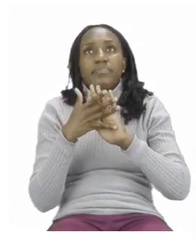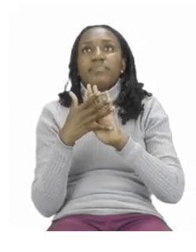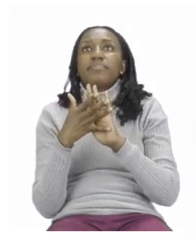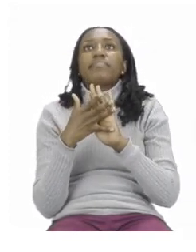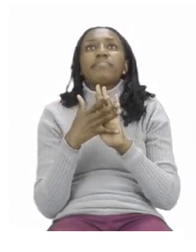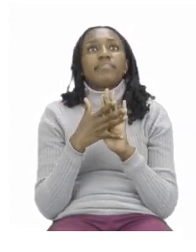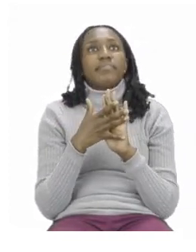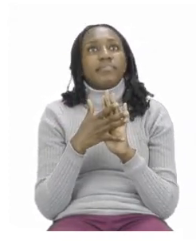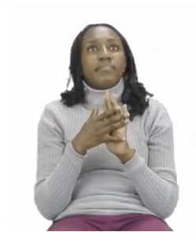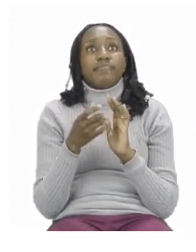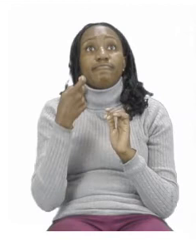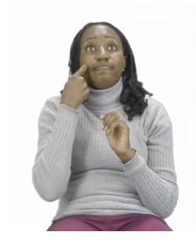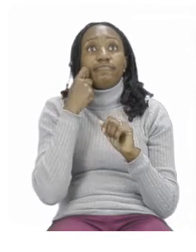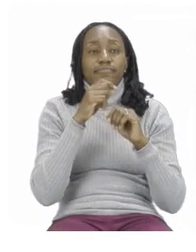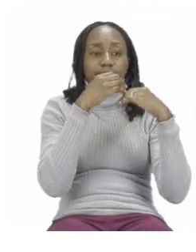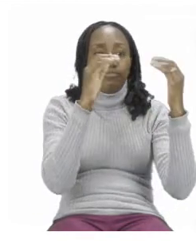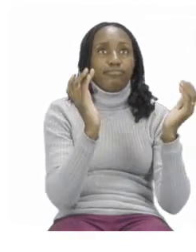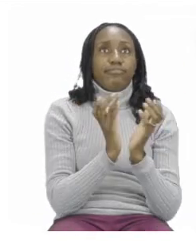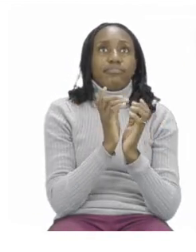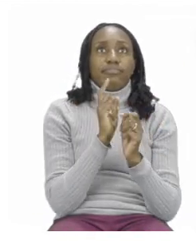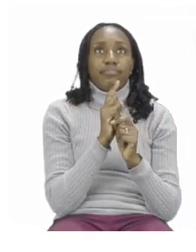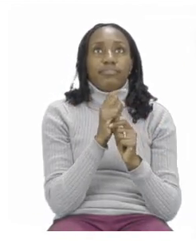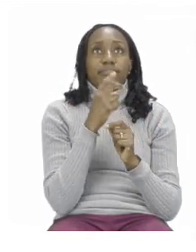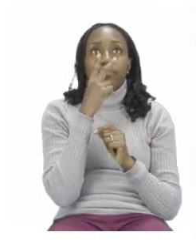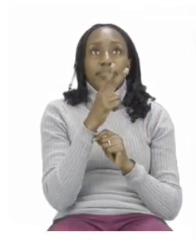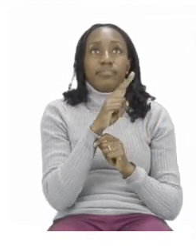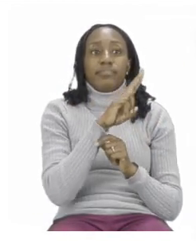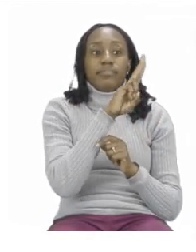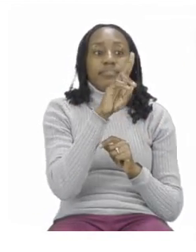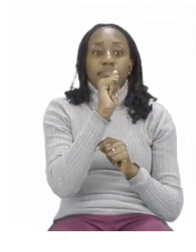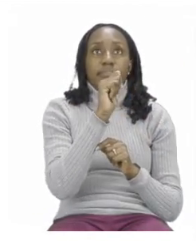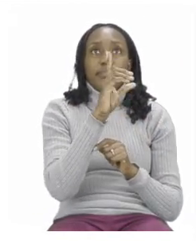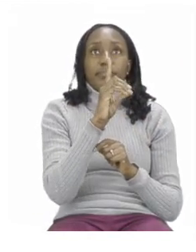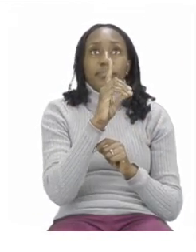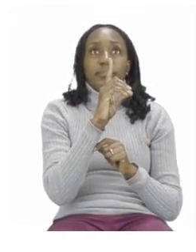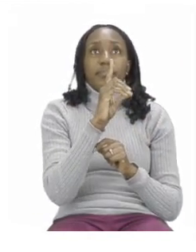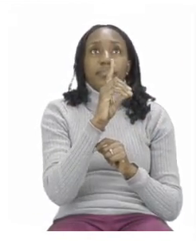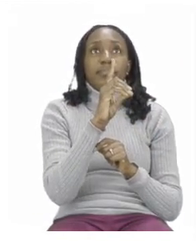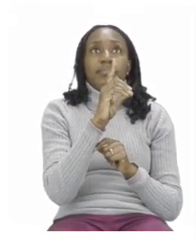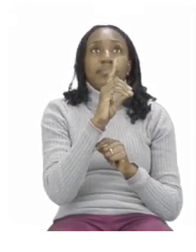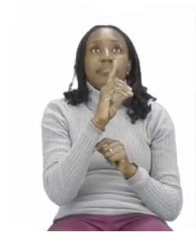the first fish together, where it says fan.